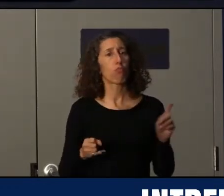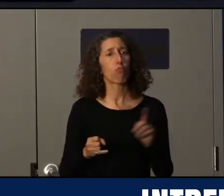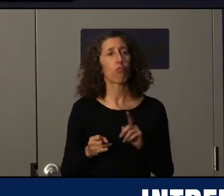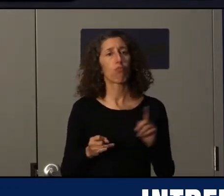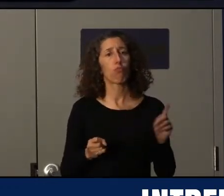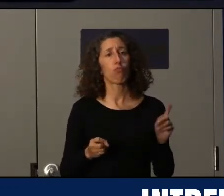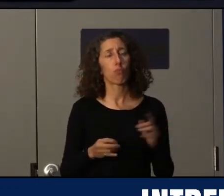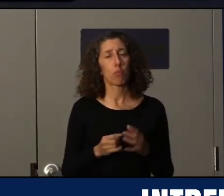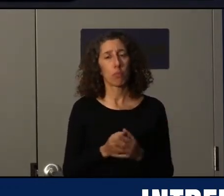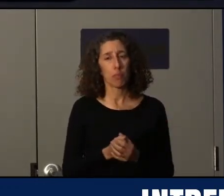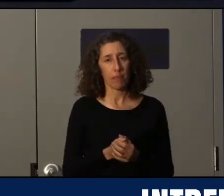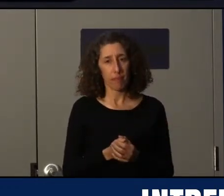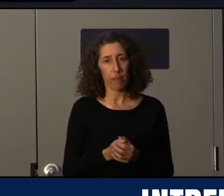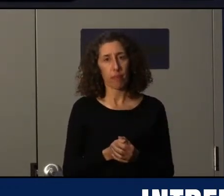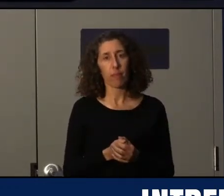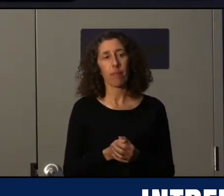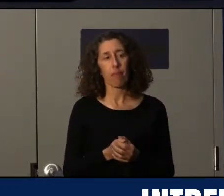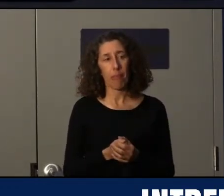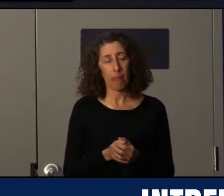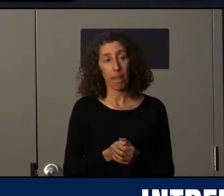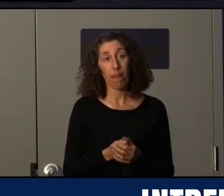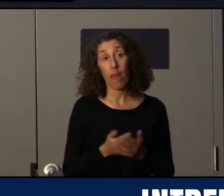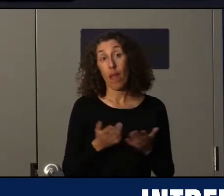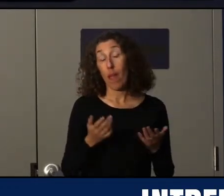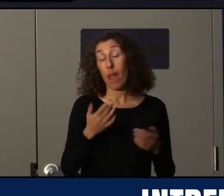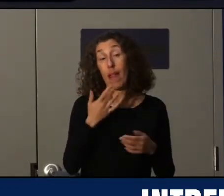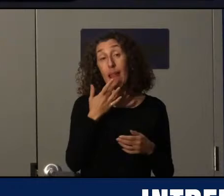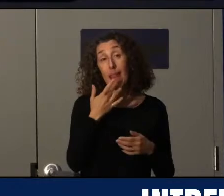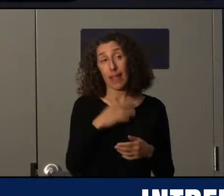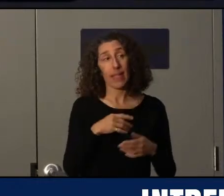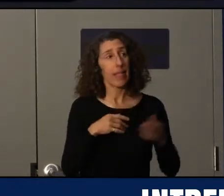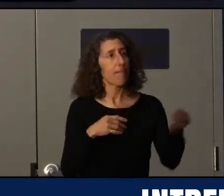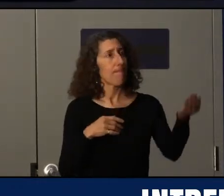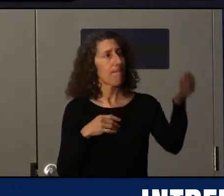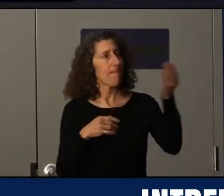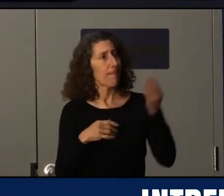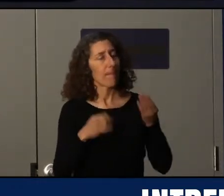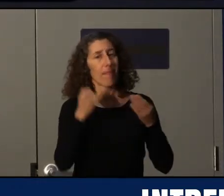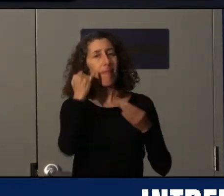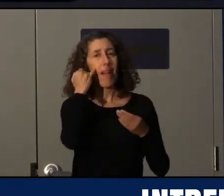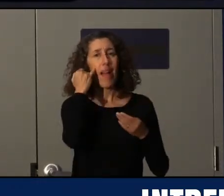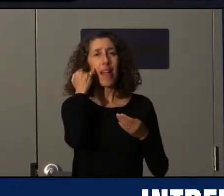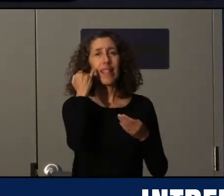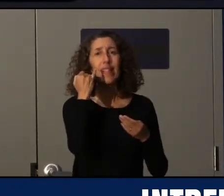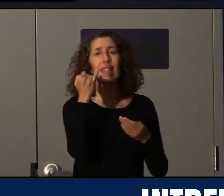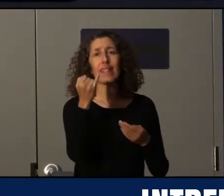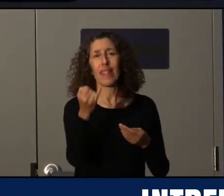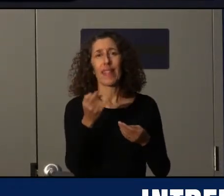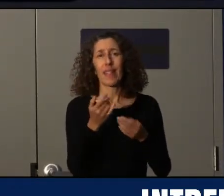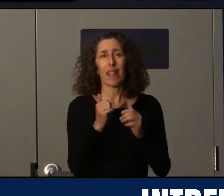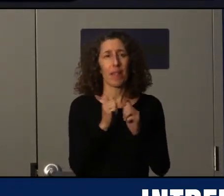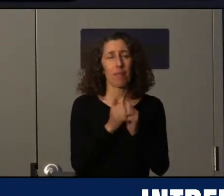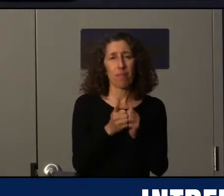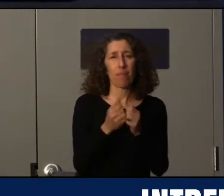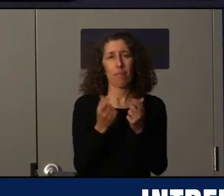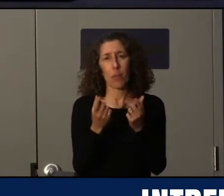Anderson for even encouraging me to think about what that thing would be. And then it was just a matter of, okay, Nicole, you got to bring your paints in so we can make sure they're not